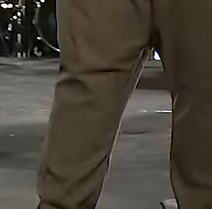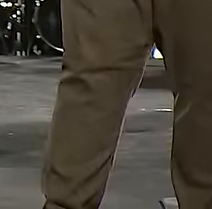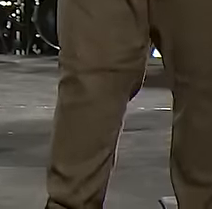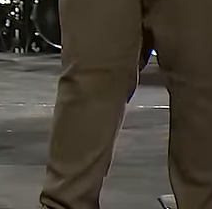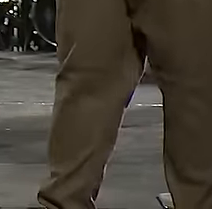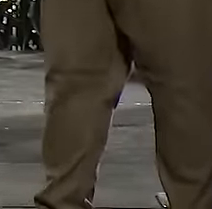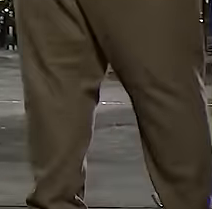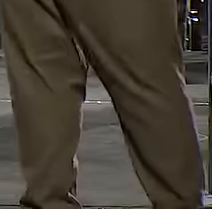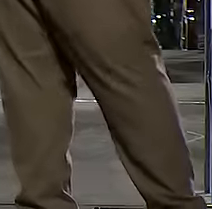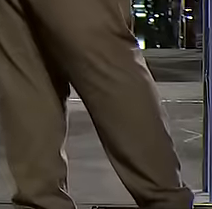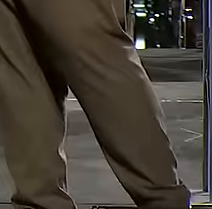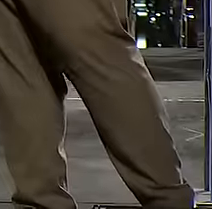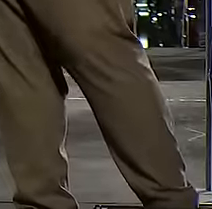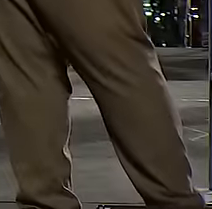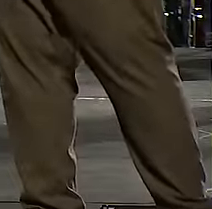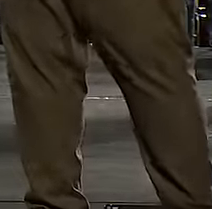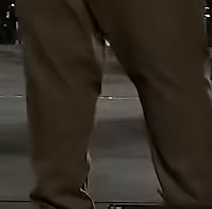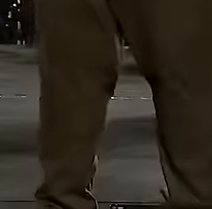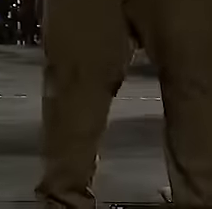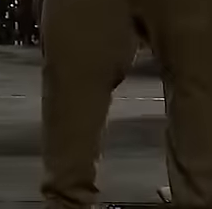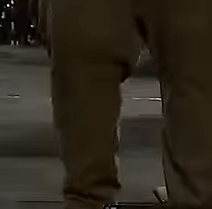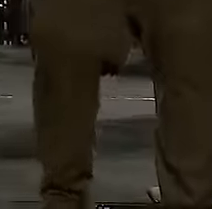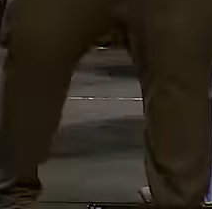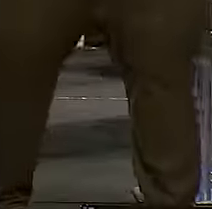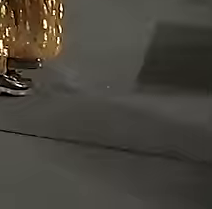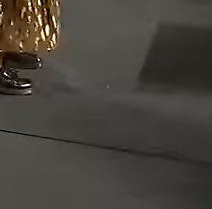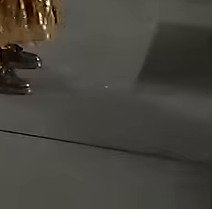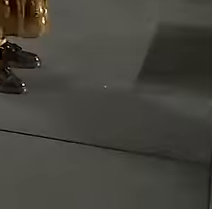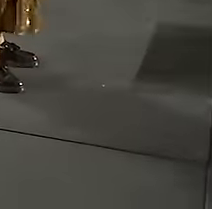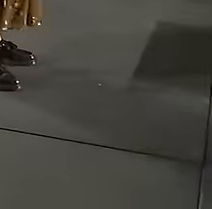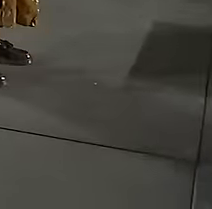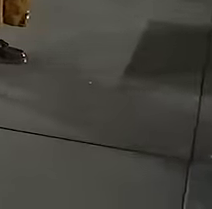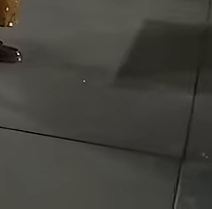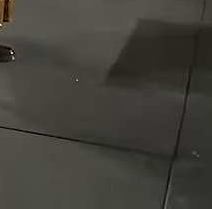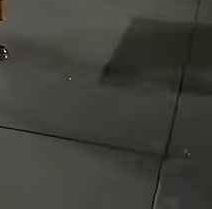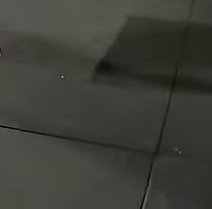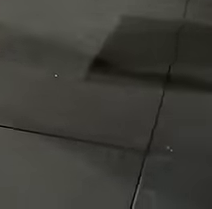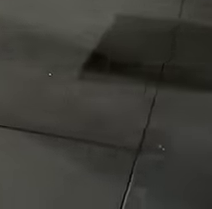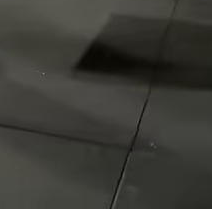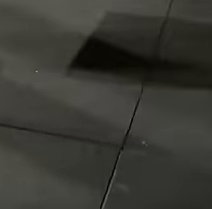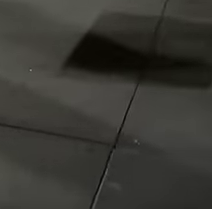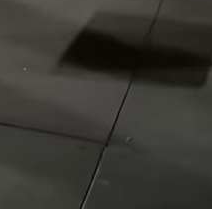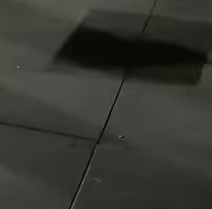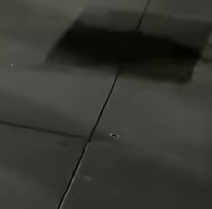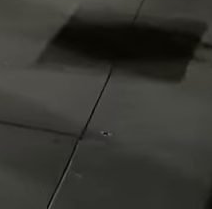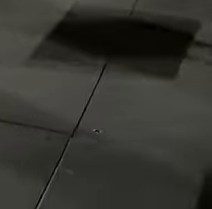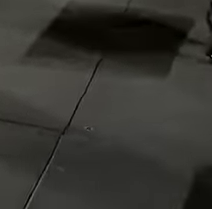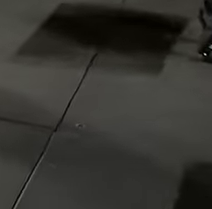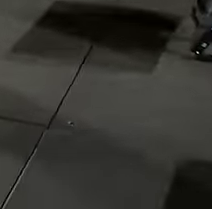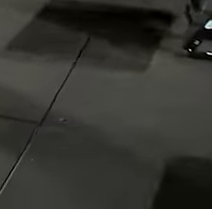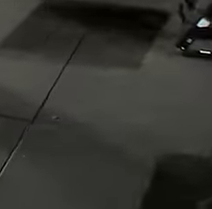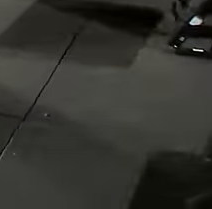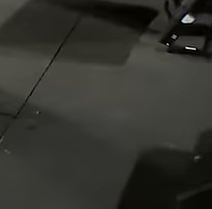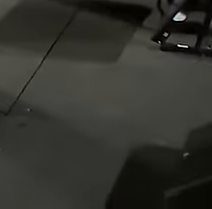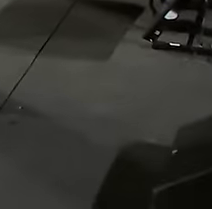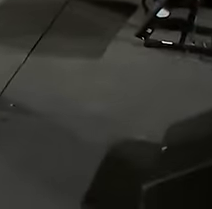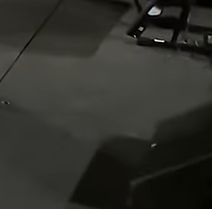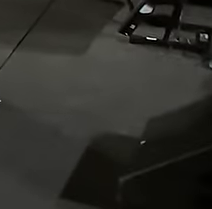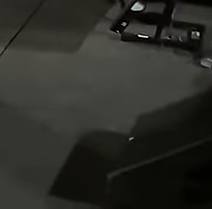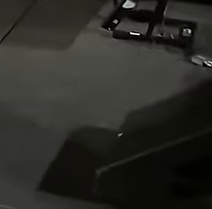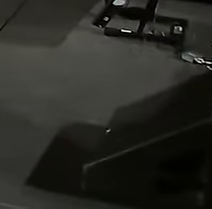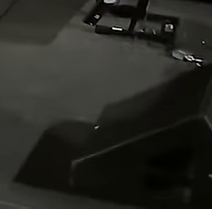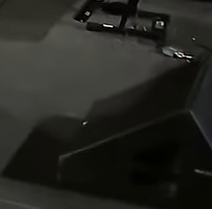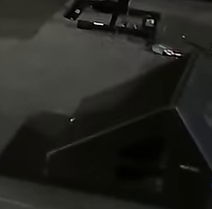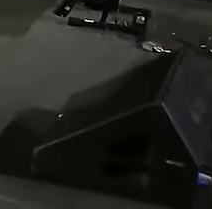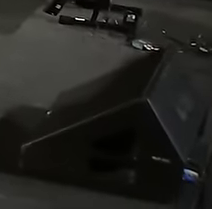Apostolic writers, and I want it to serve as a reminder to not forget what we've learned this weekend and what has been imparted to us, and to go home